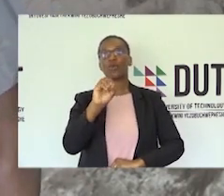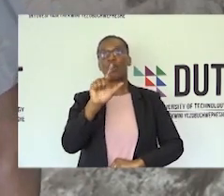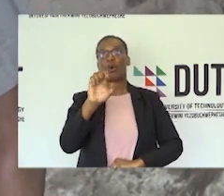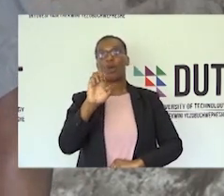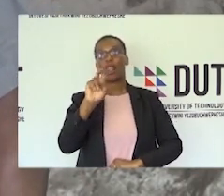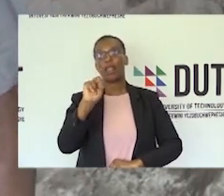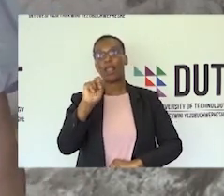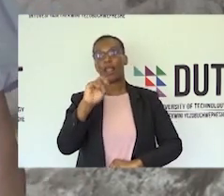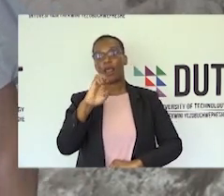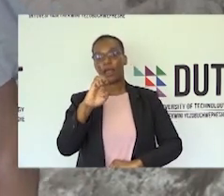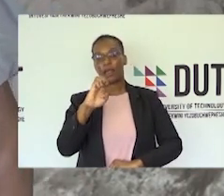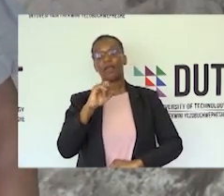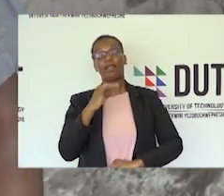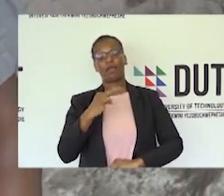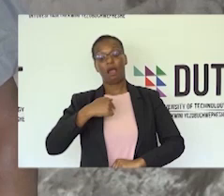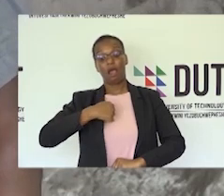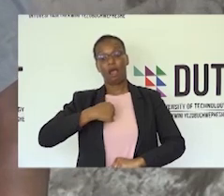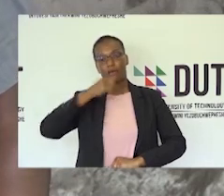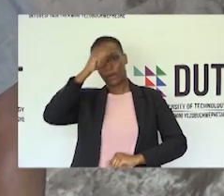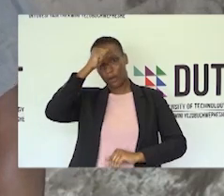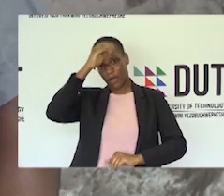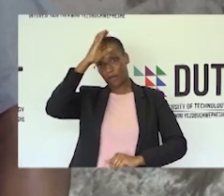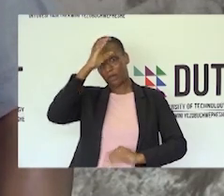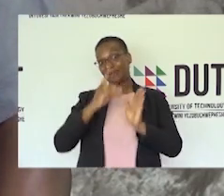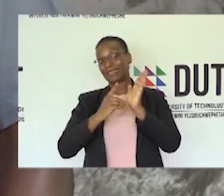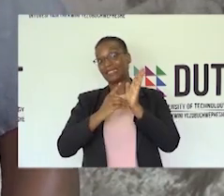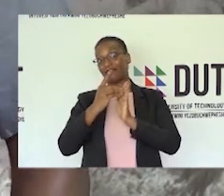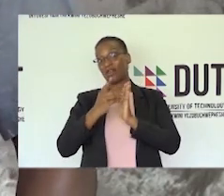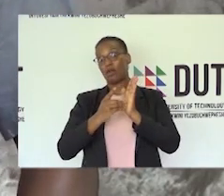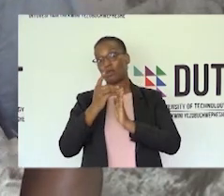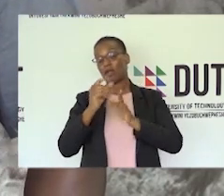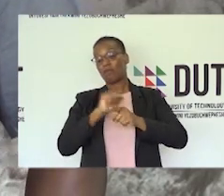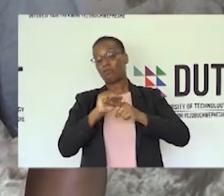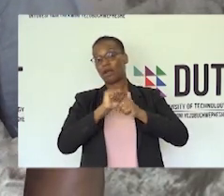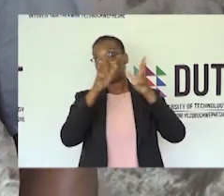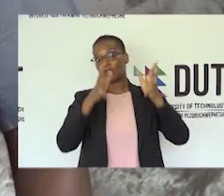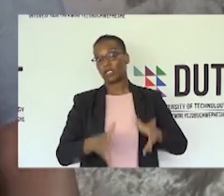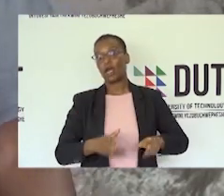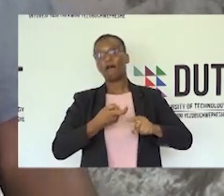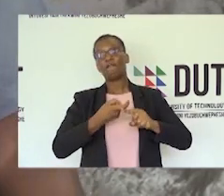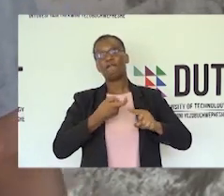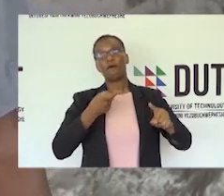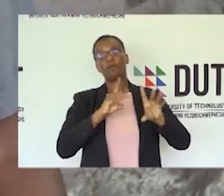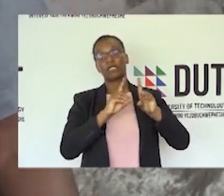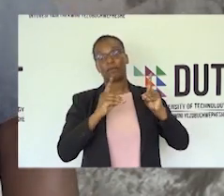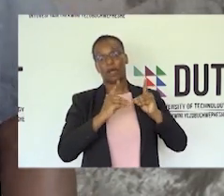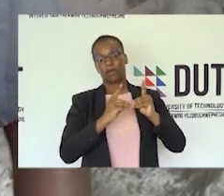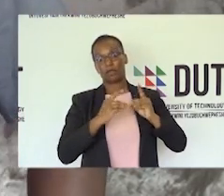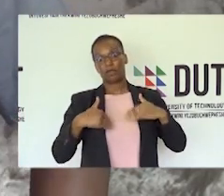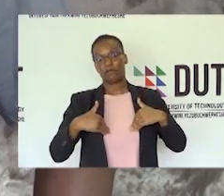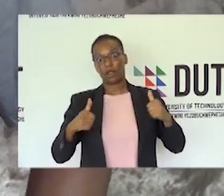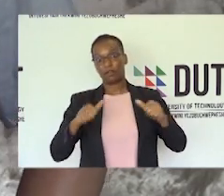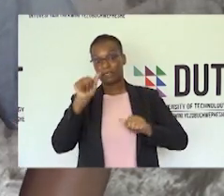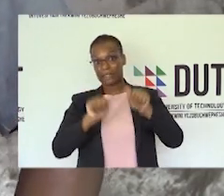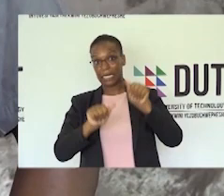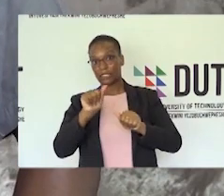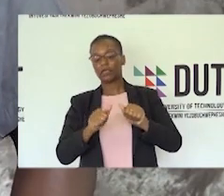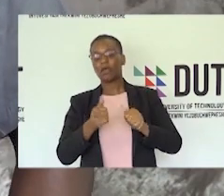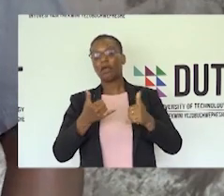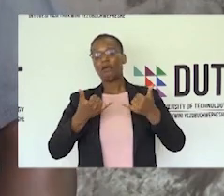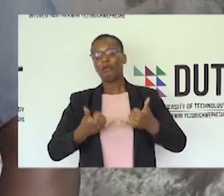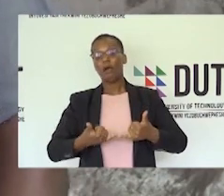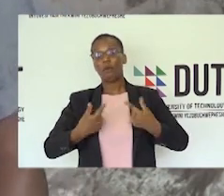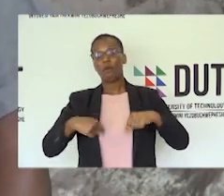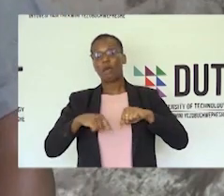Subrayan, and I am your Academic Development Practitioner for the faculty. We are here to help you make